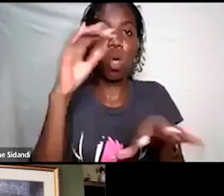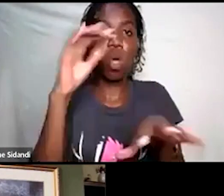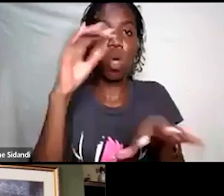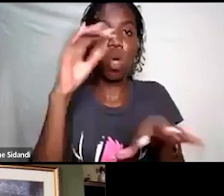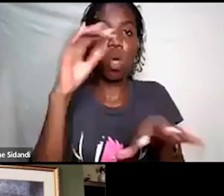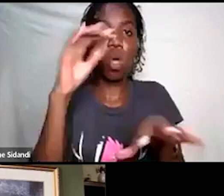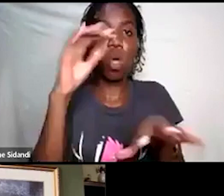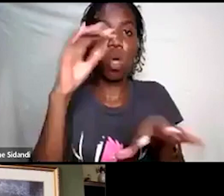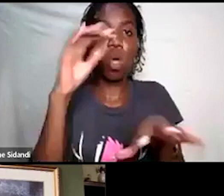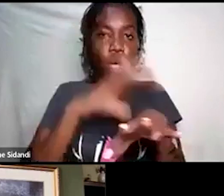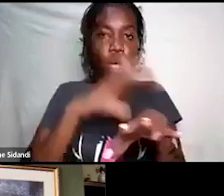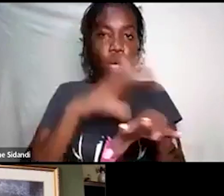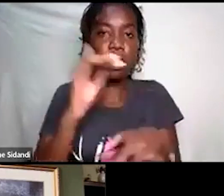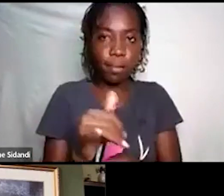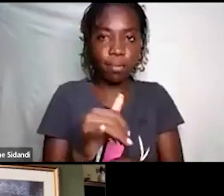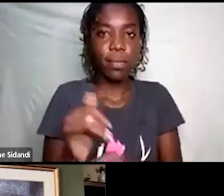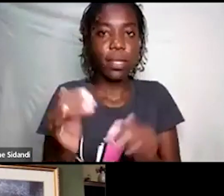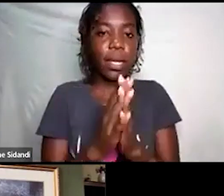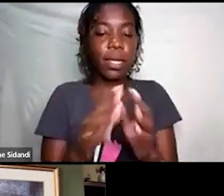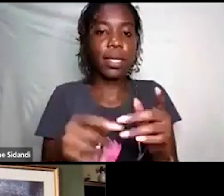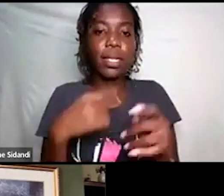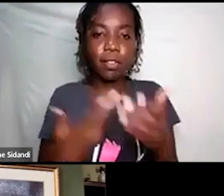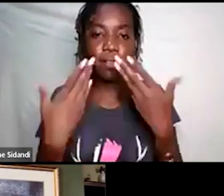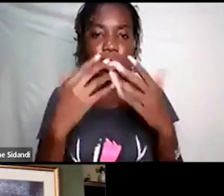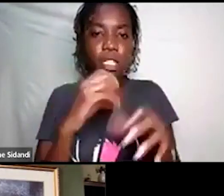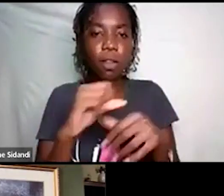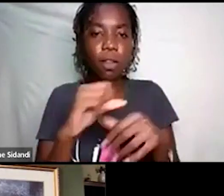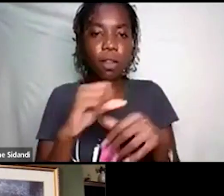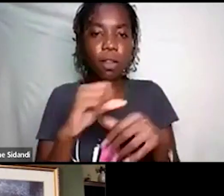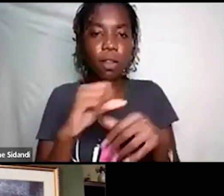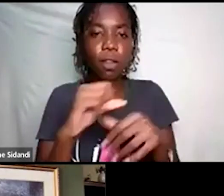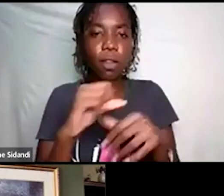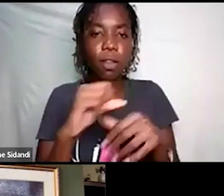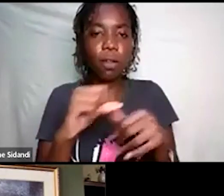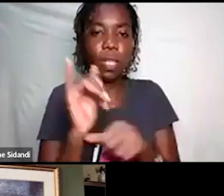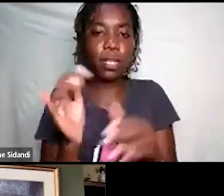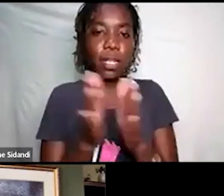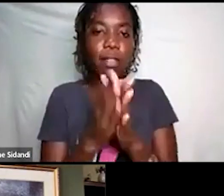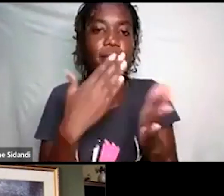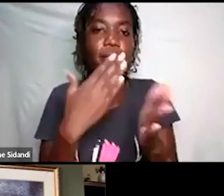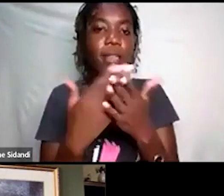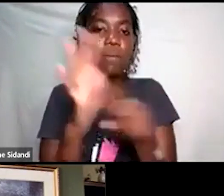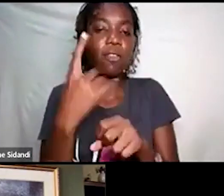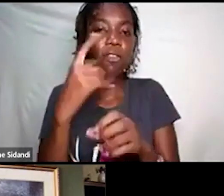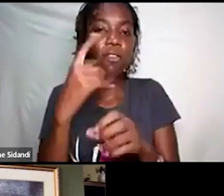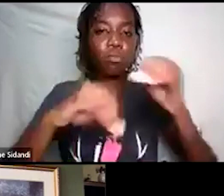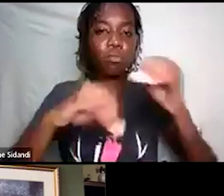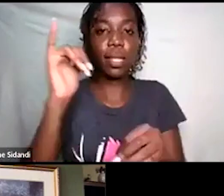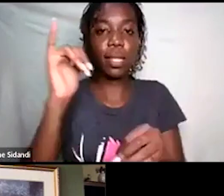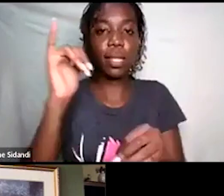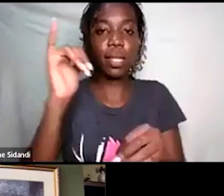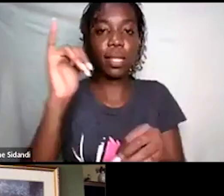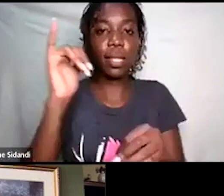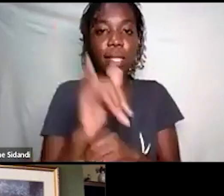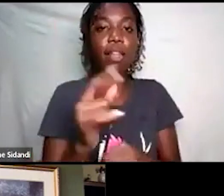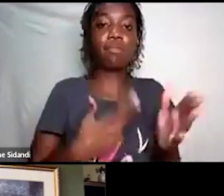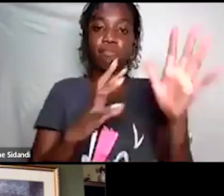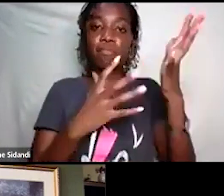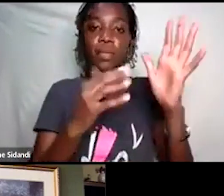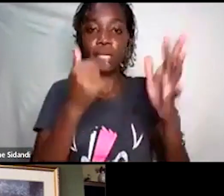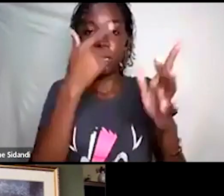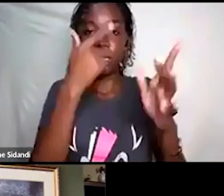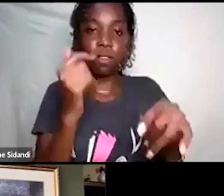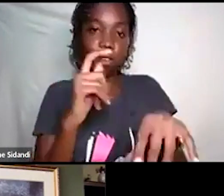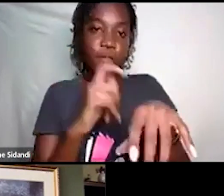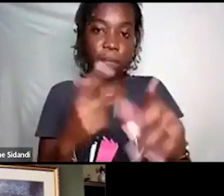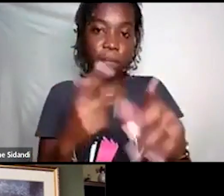tips on how to handle those. And of course, thank you very much for your contribution. We appreciate that. And because in the interest of time, allow us